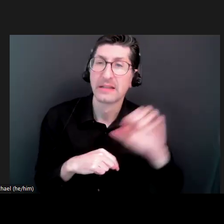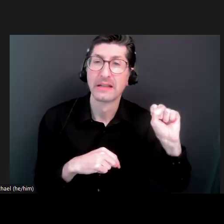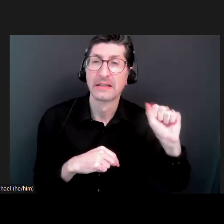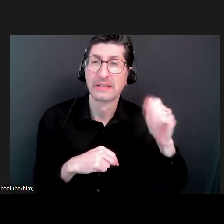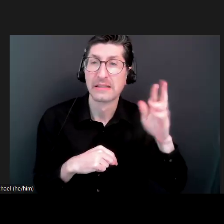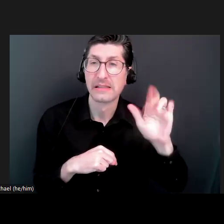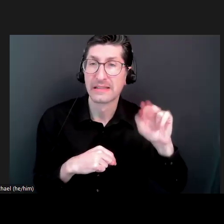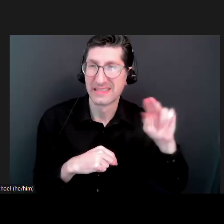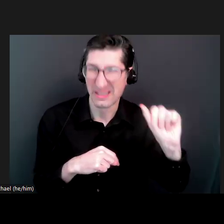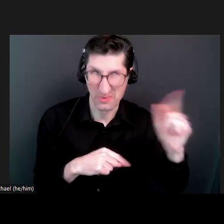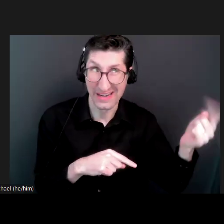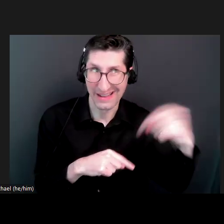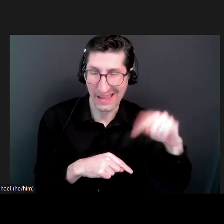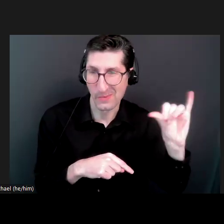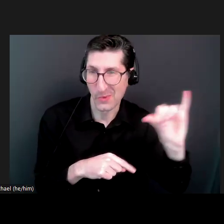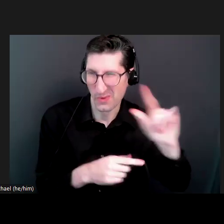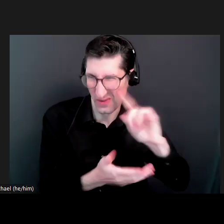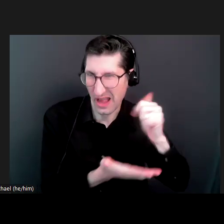help, and just two